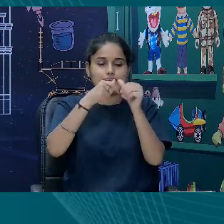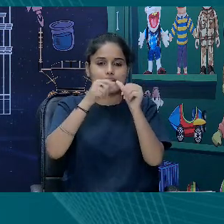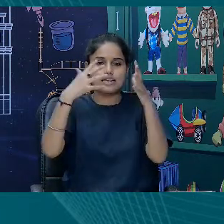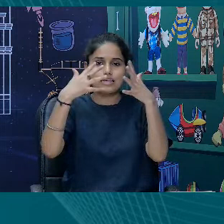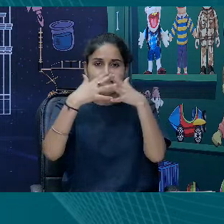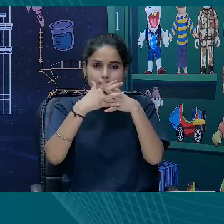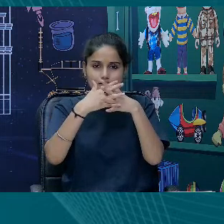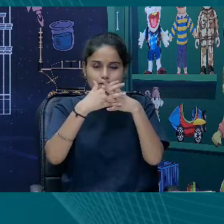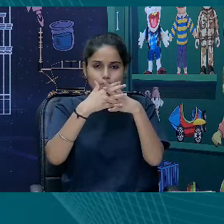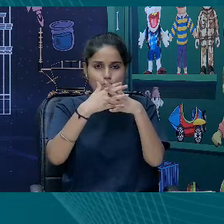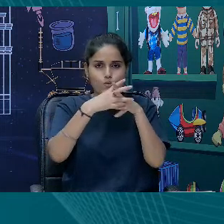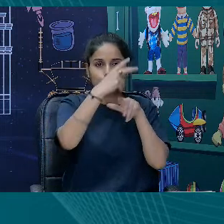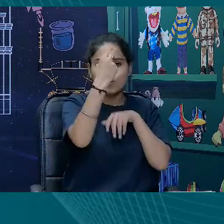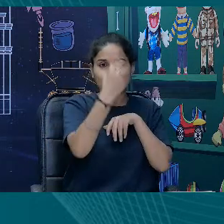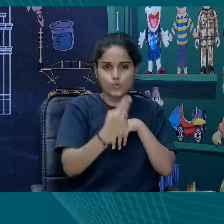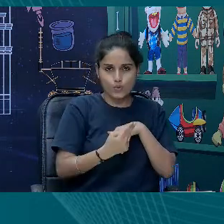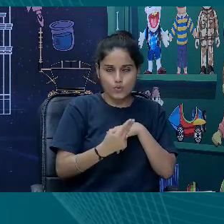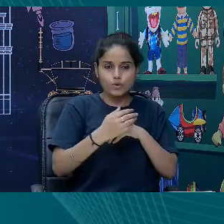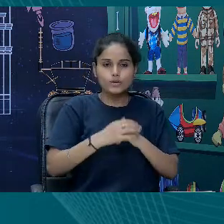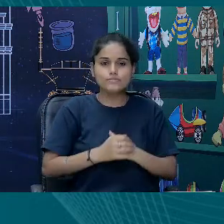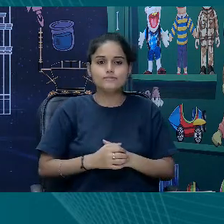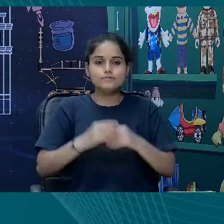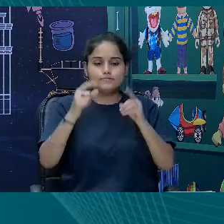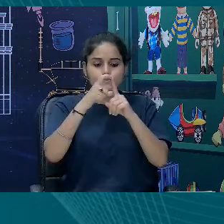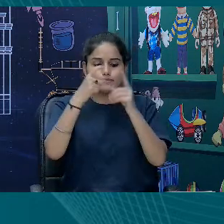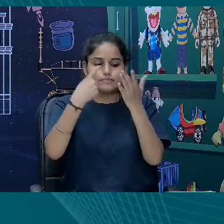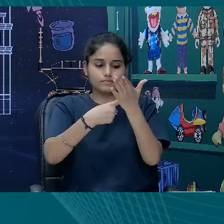D-R-A-W, draw.